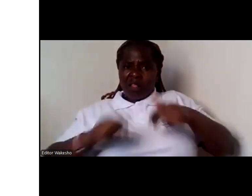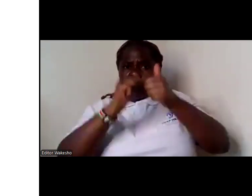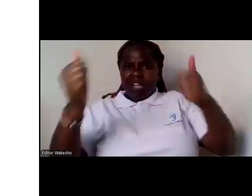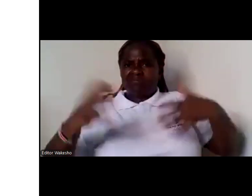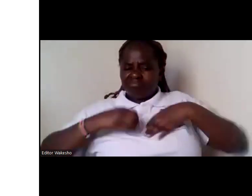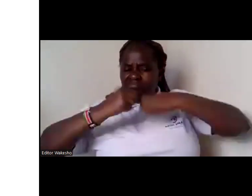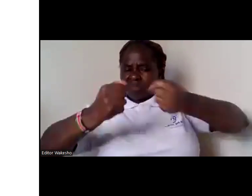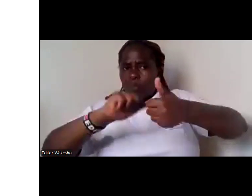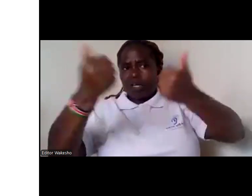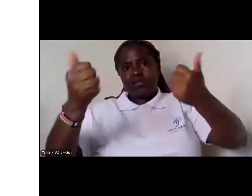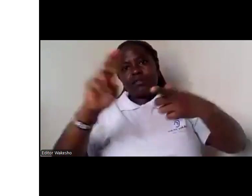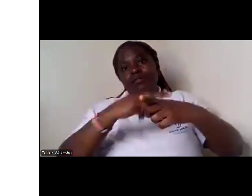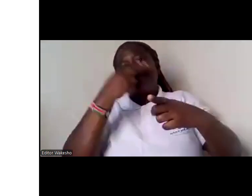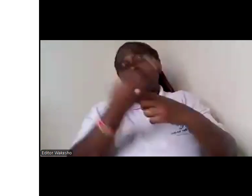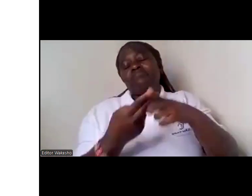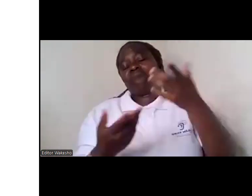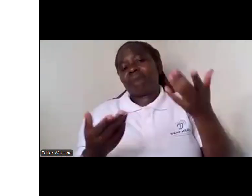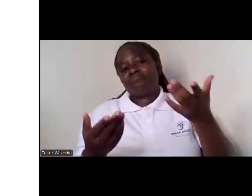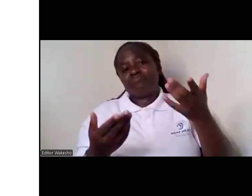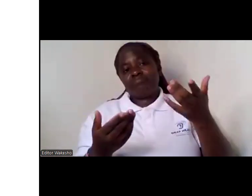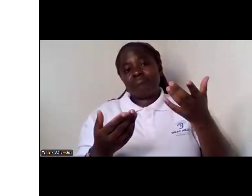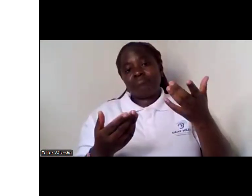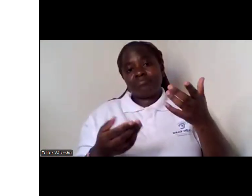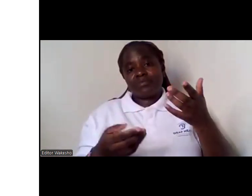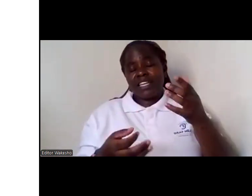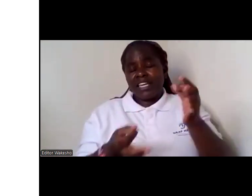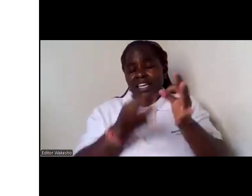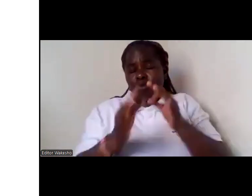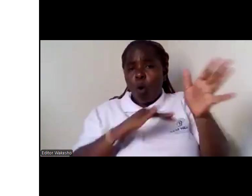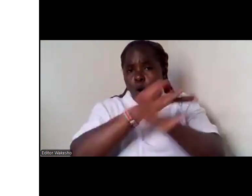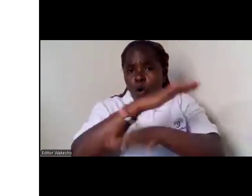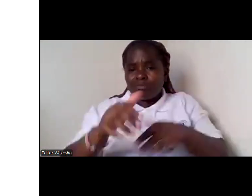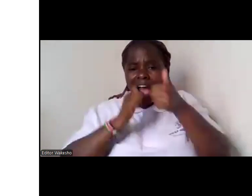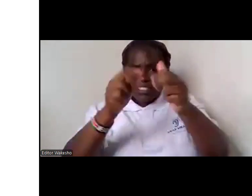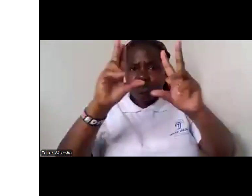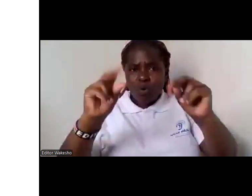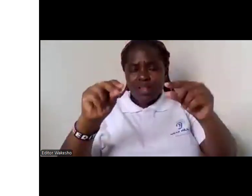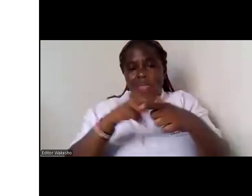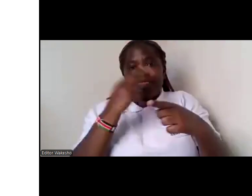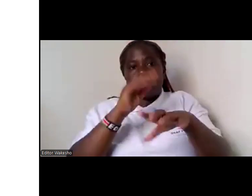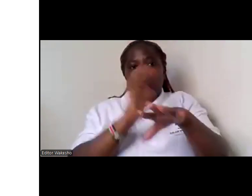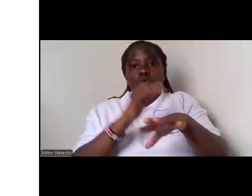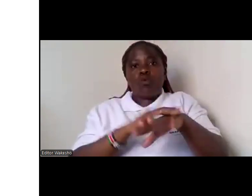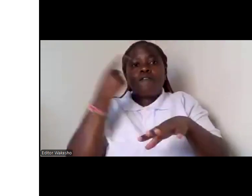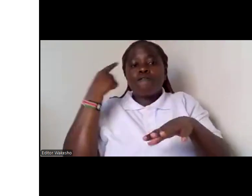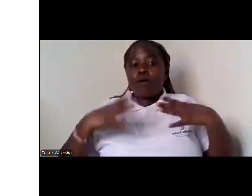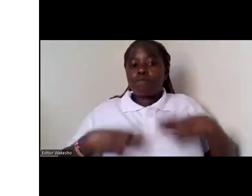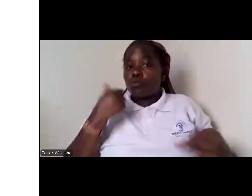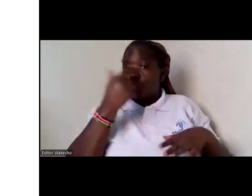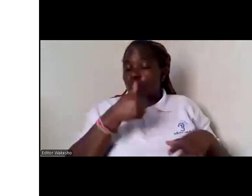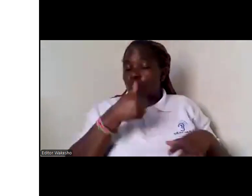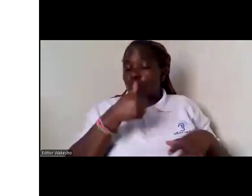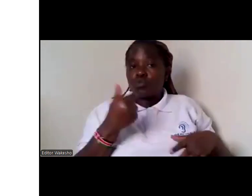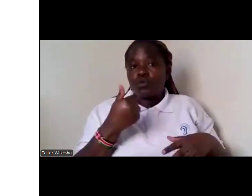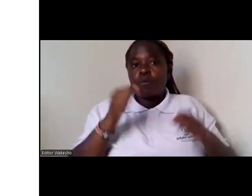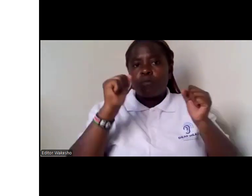conditions, and you answer no to all of them, it's a good option for people who want something that they can take once a